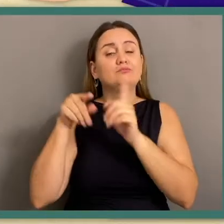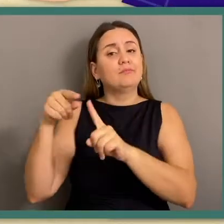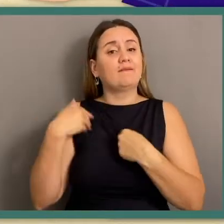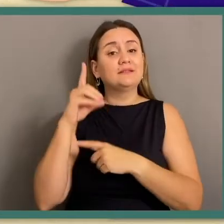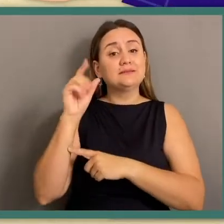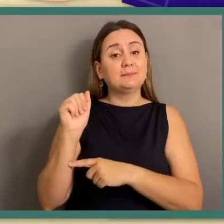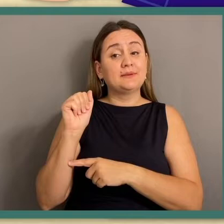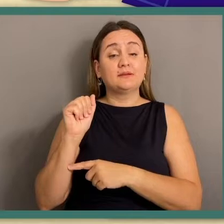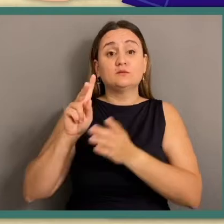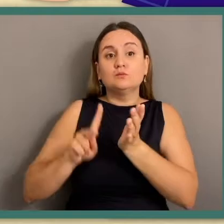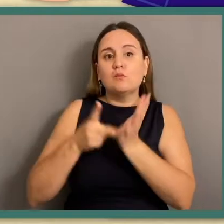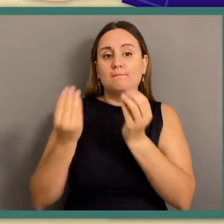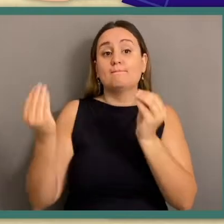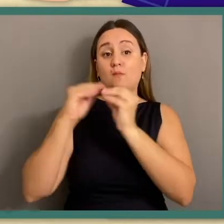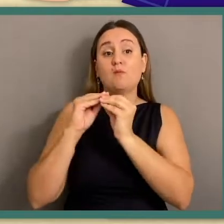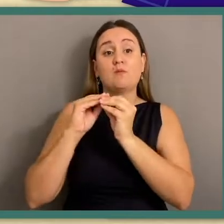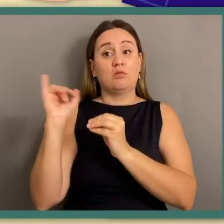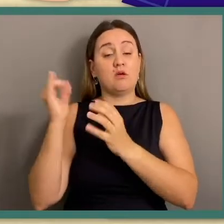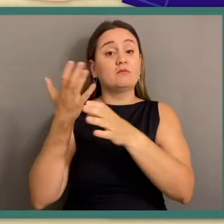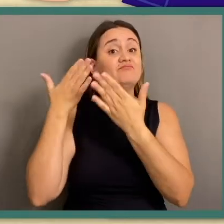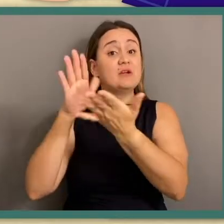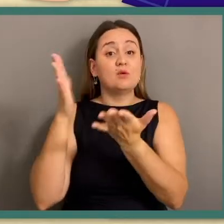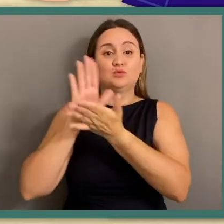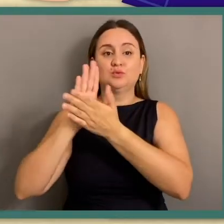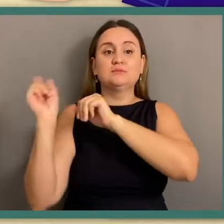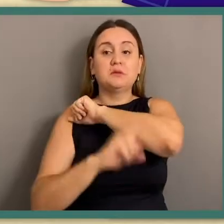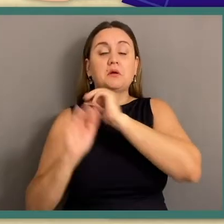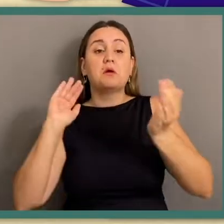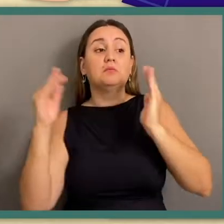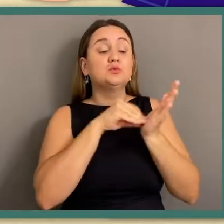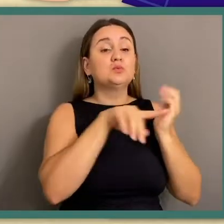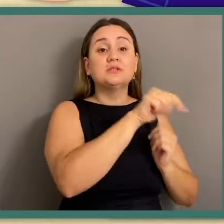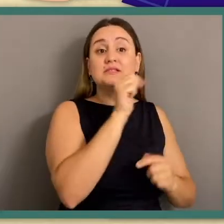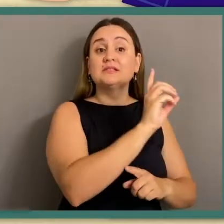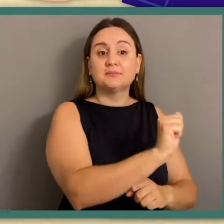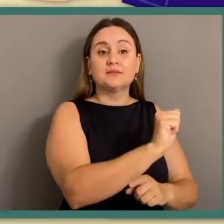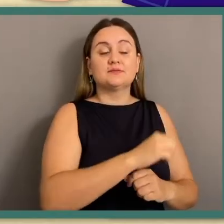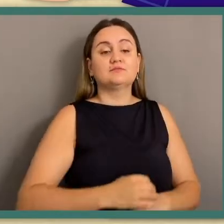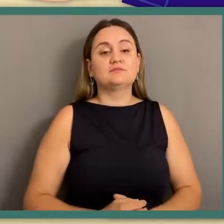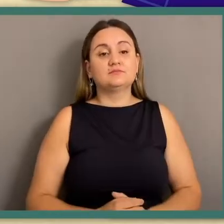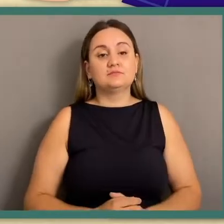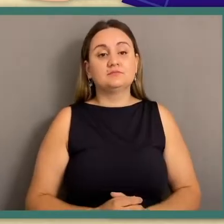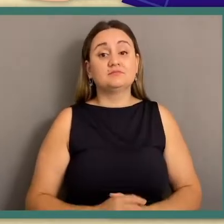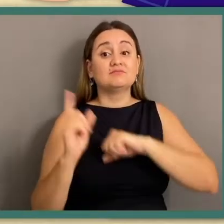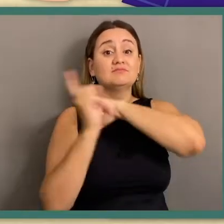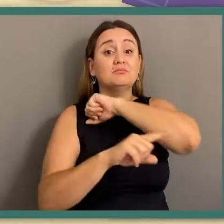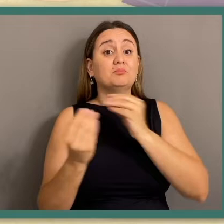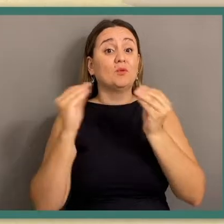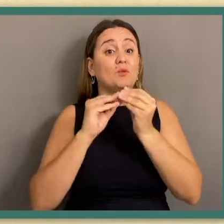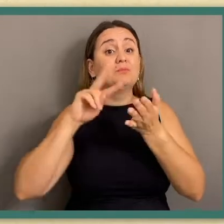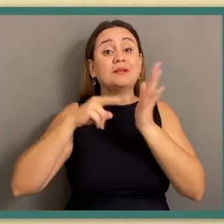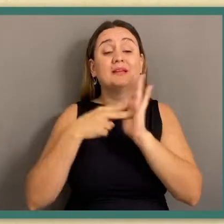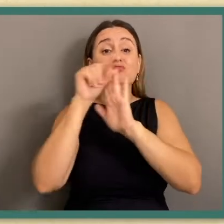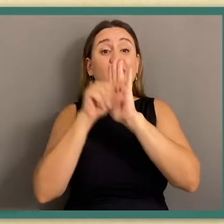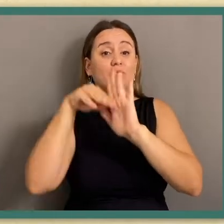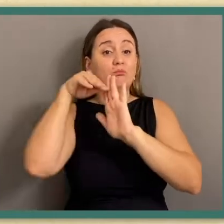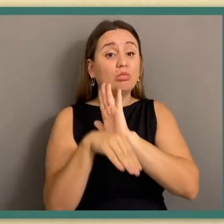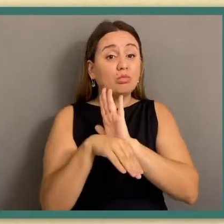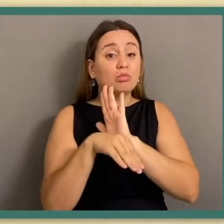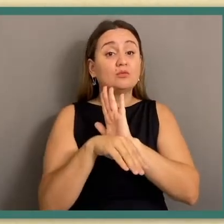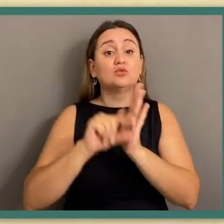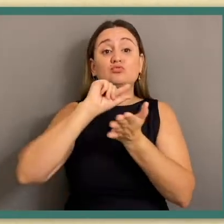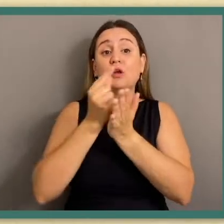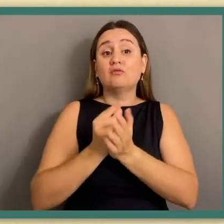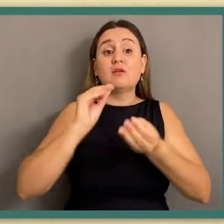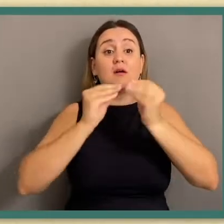discipline. Students with disabilities are twice as likely to face school discipline as their non-disabled peers. Increased discipline